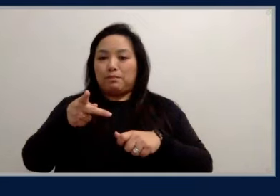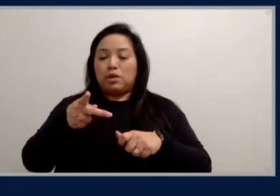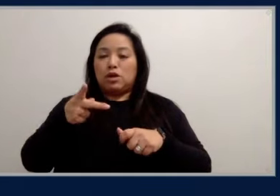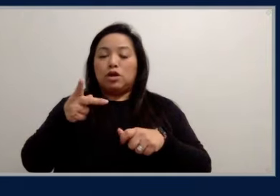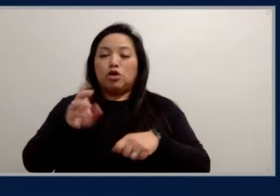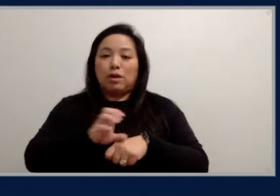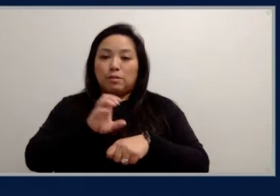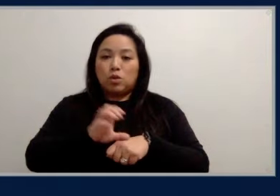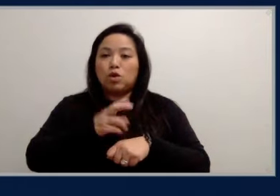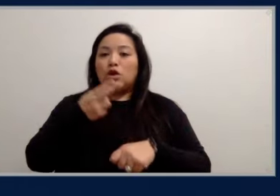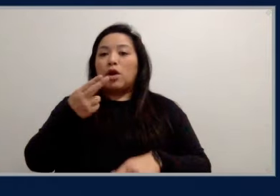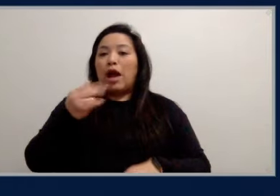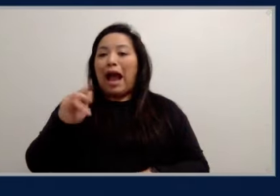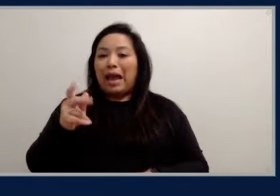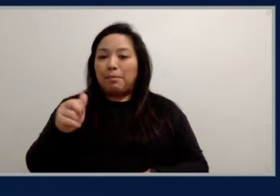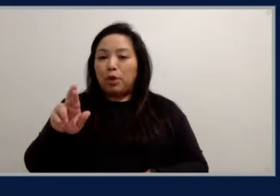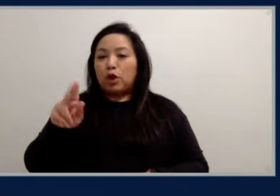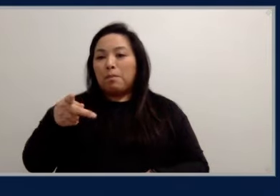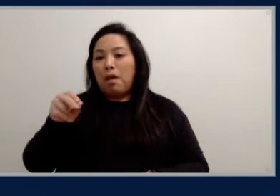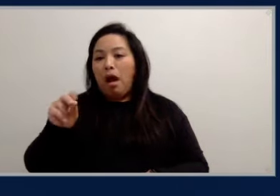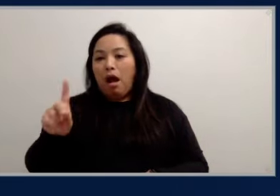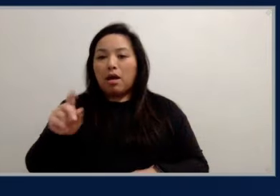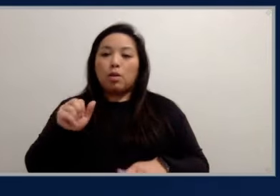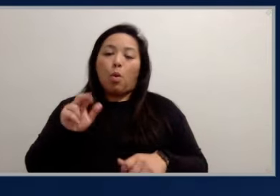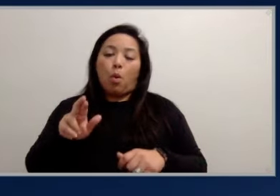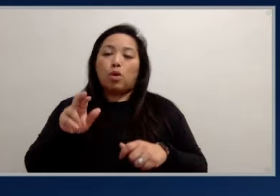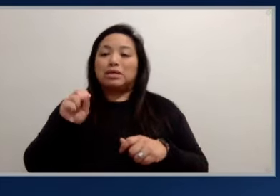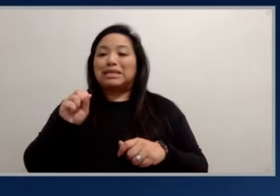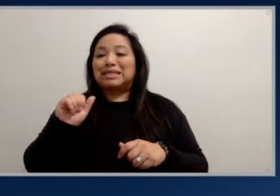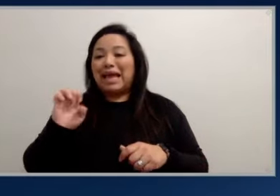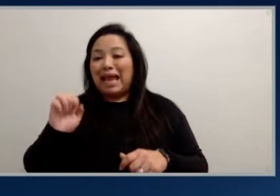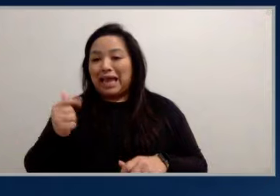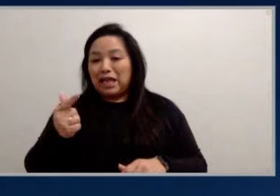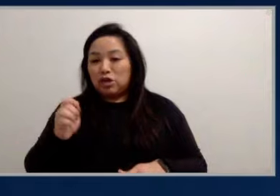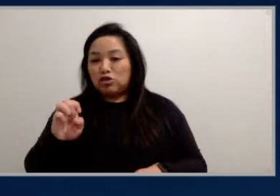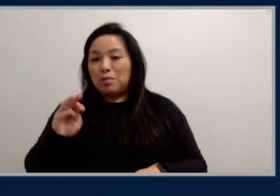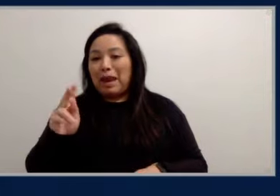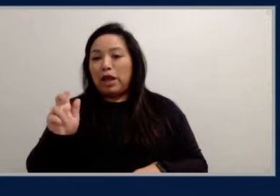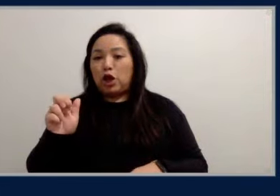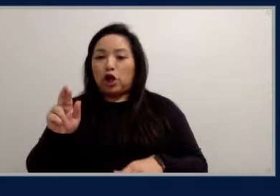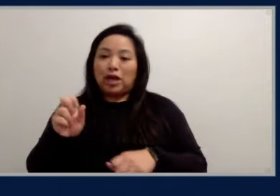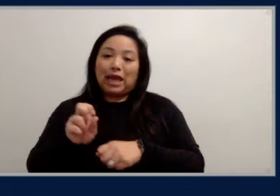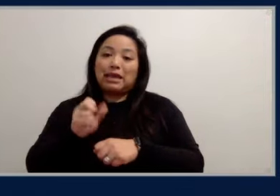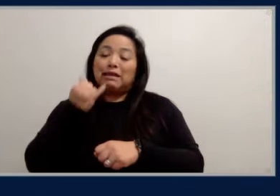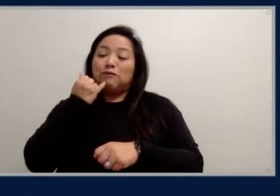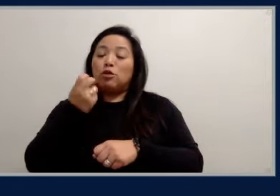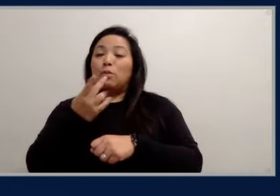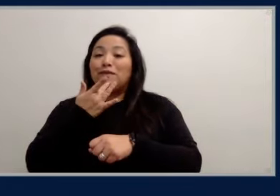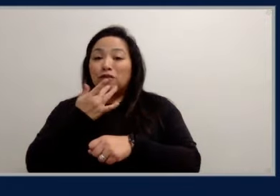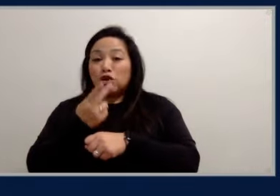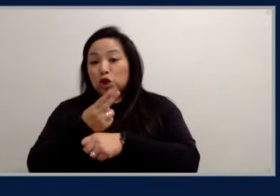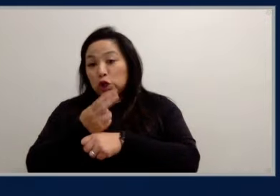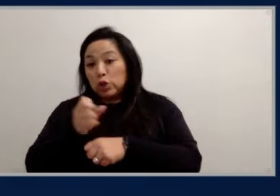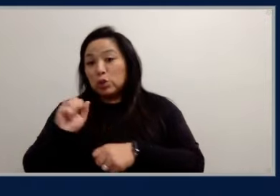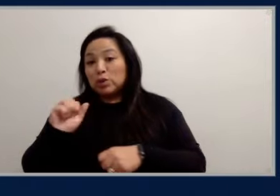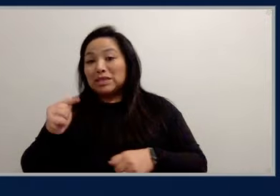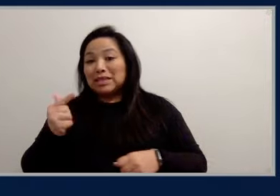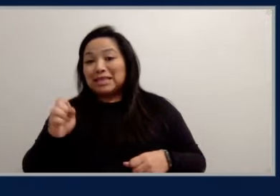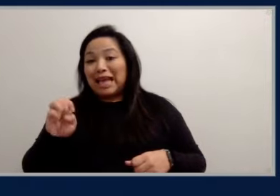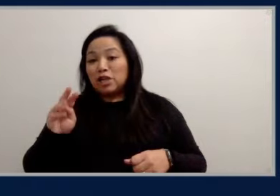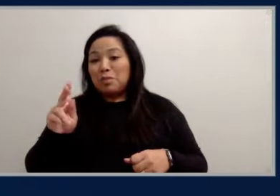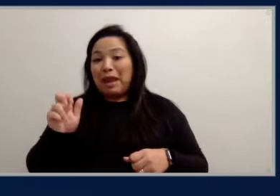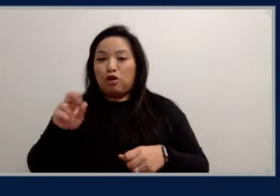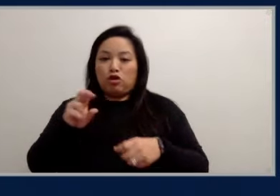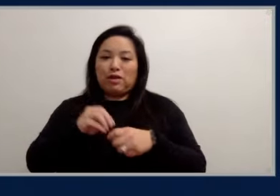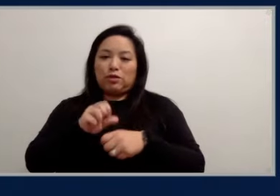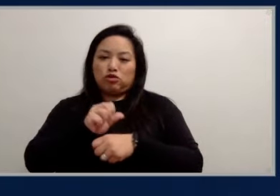HyperPod cluster, or you can submit even a SageMaker training job if you prefer to use SageMaker training jobs using that training plan. What will